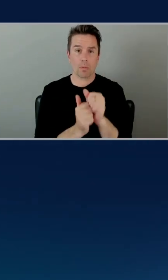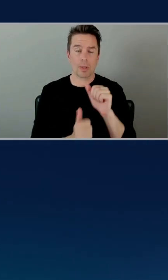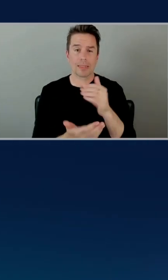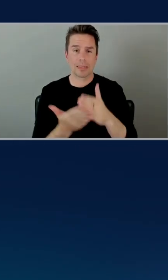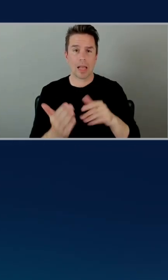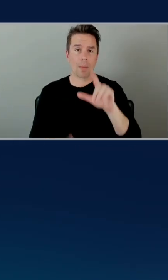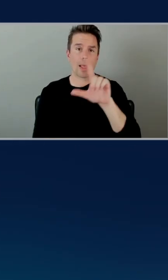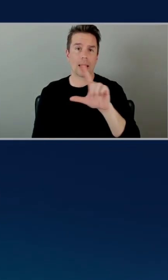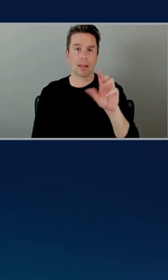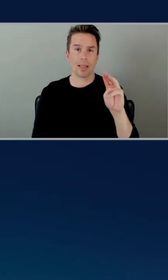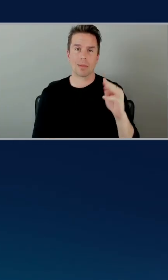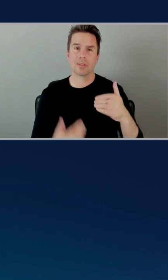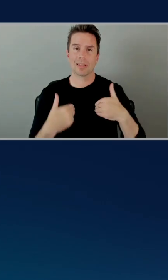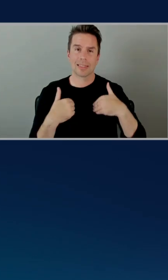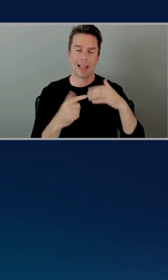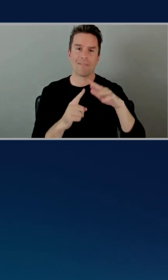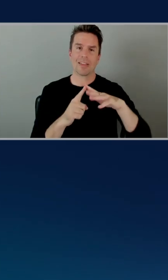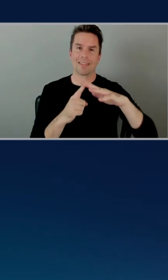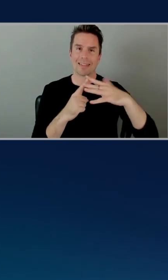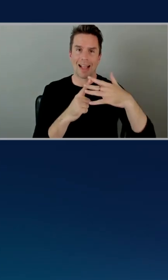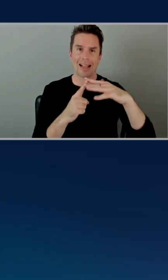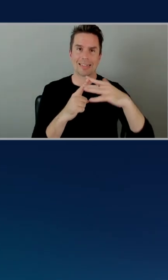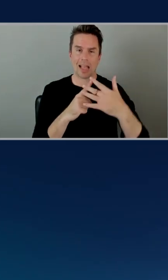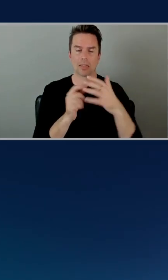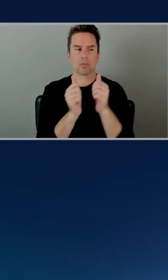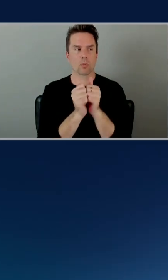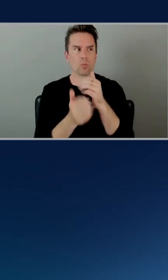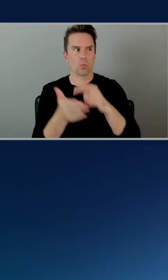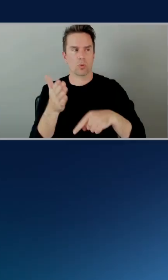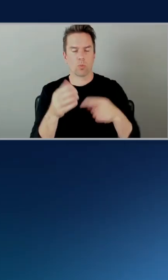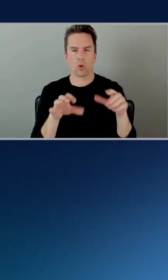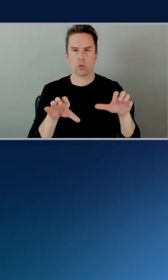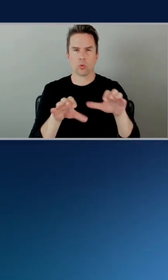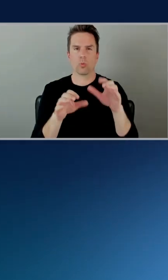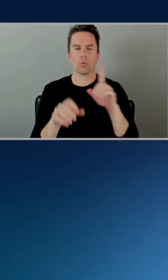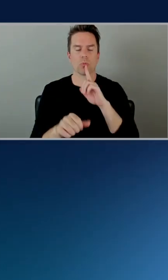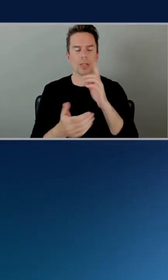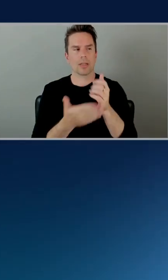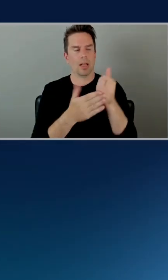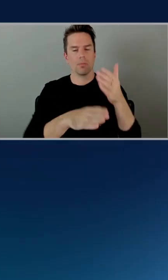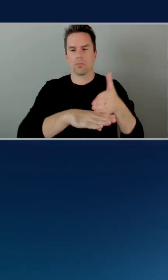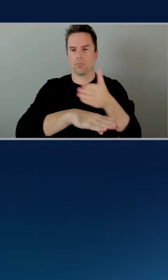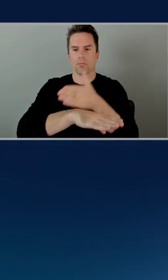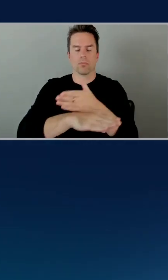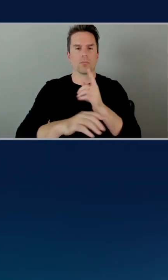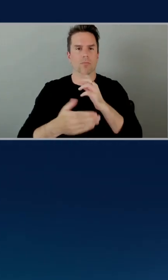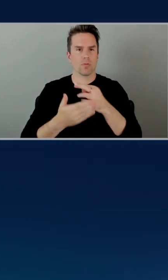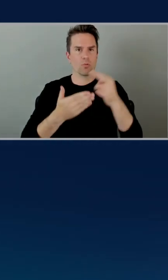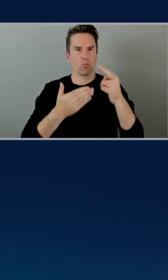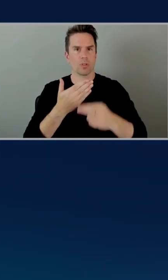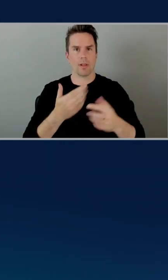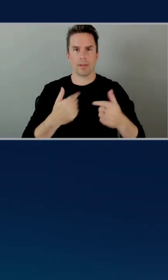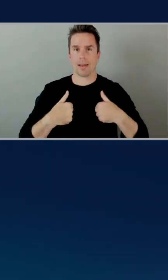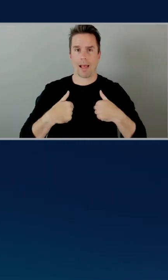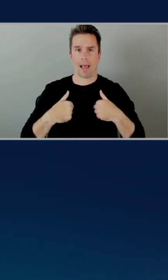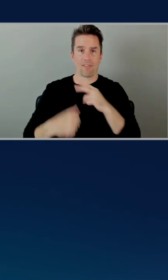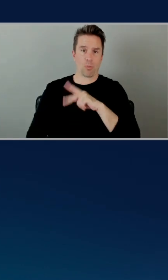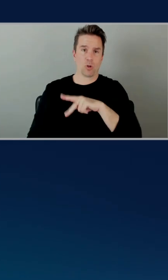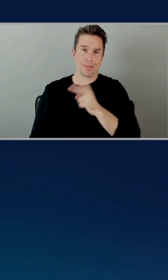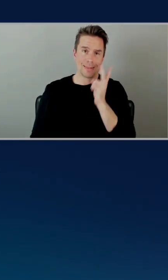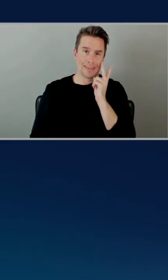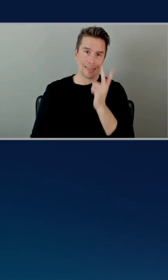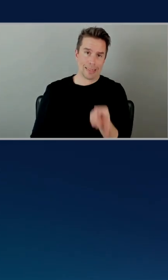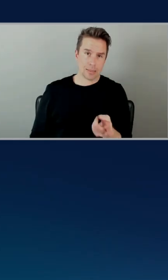having the context around what you're doing really improves the results that I've personally seen, right? Yeah, So,